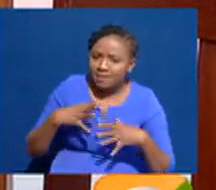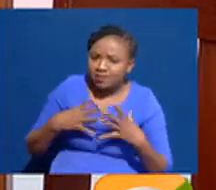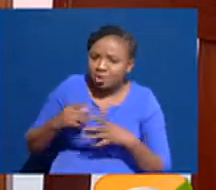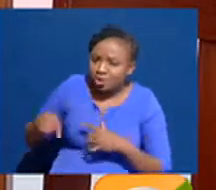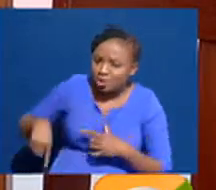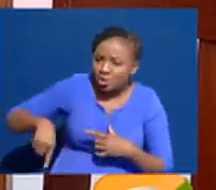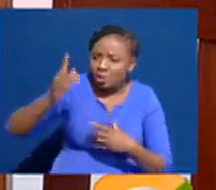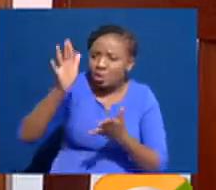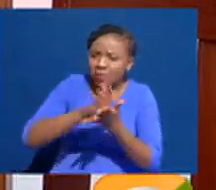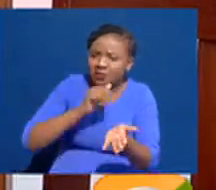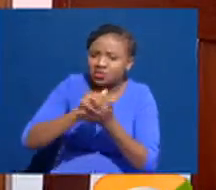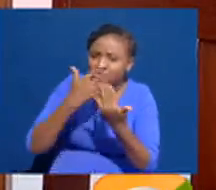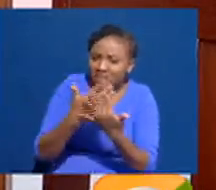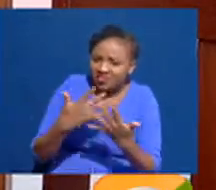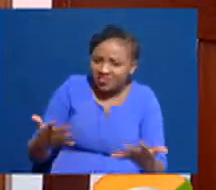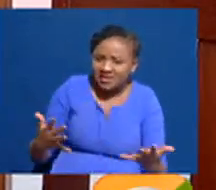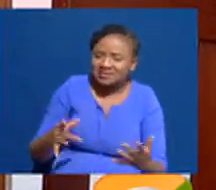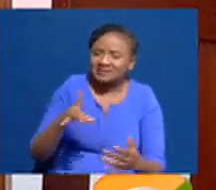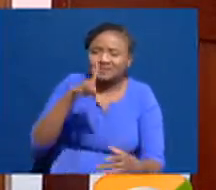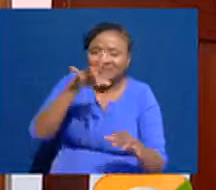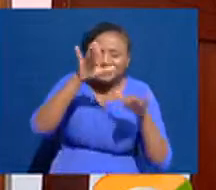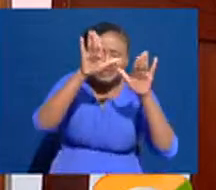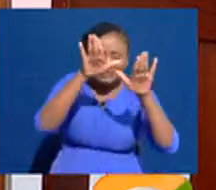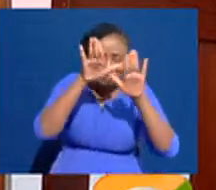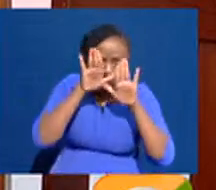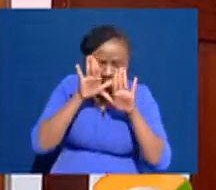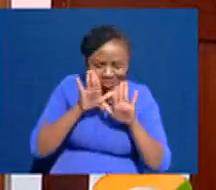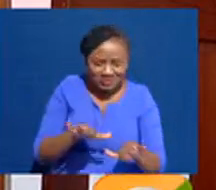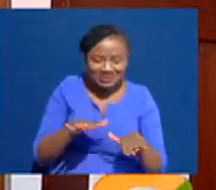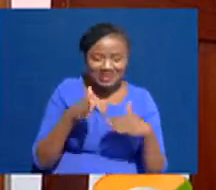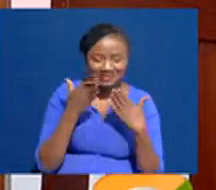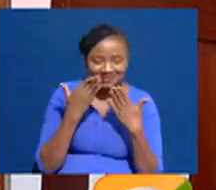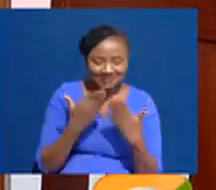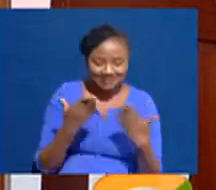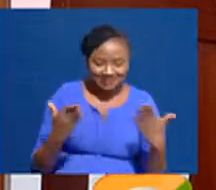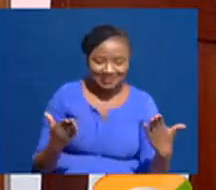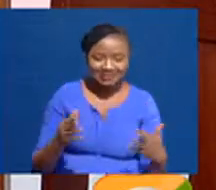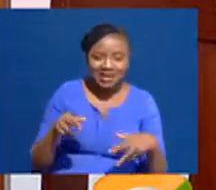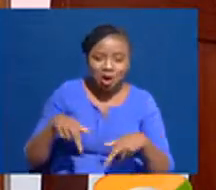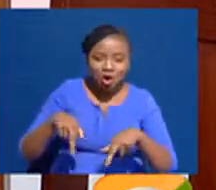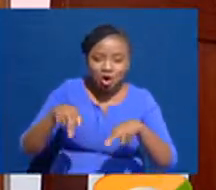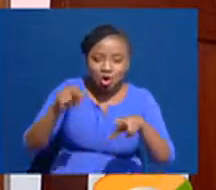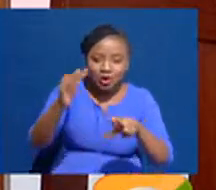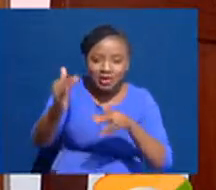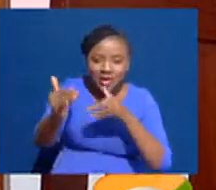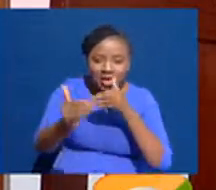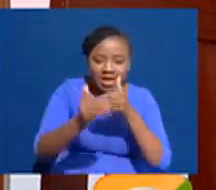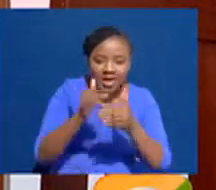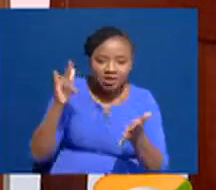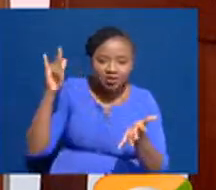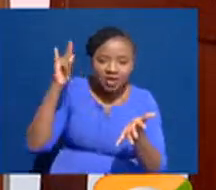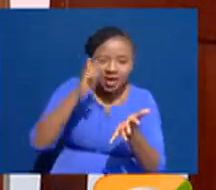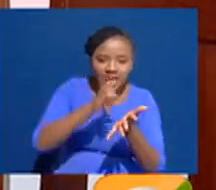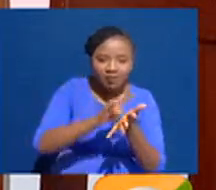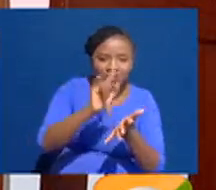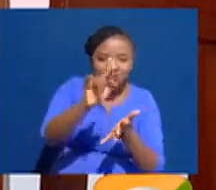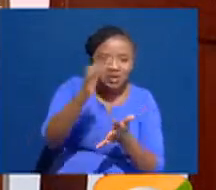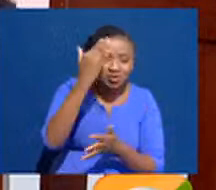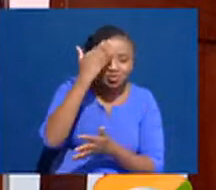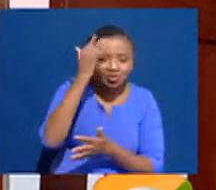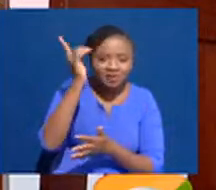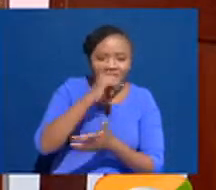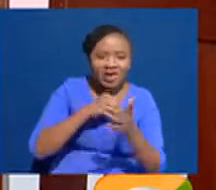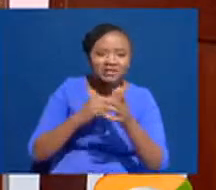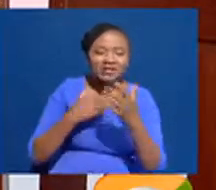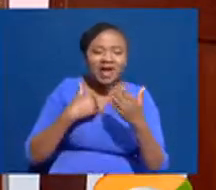vandalize critical infrastructure like the superhighway next to the airport, when we have a president of another